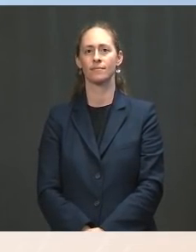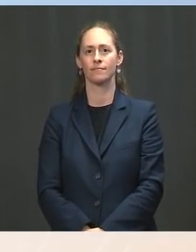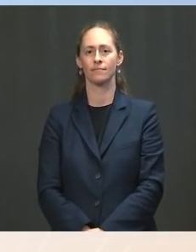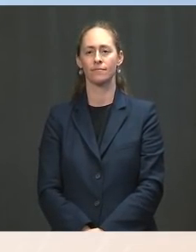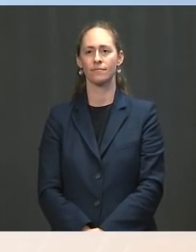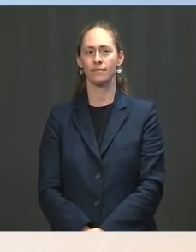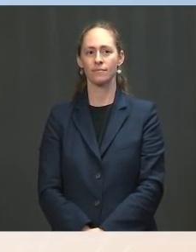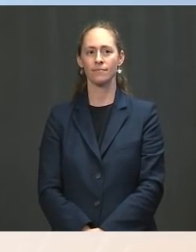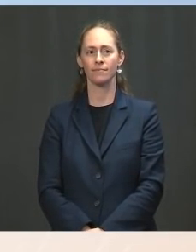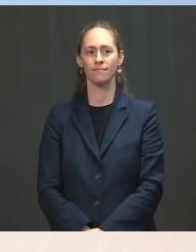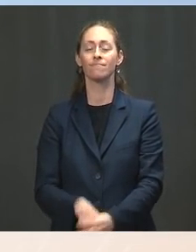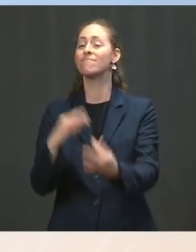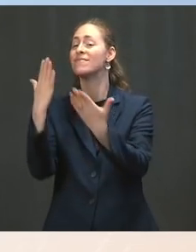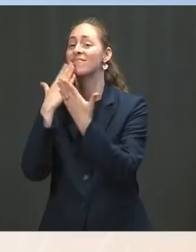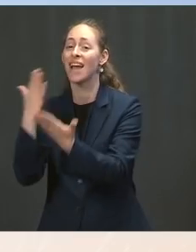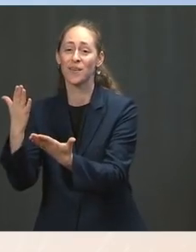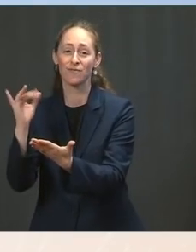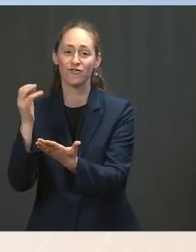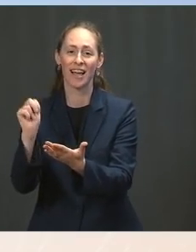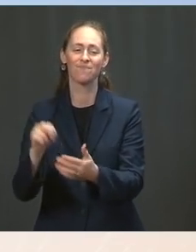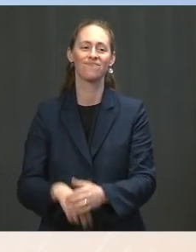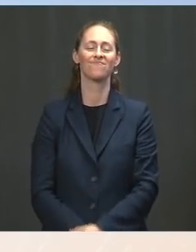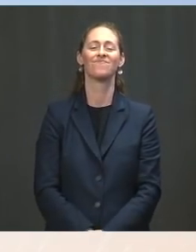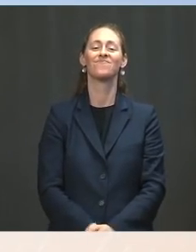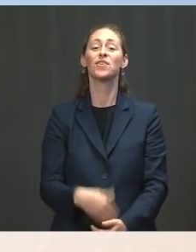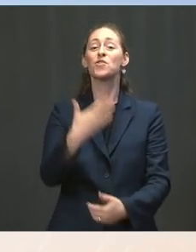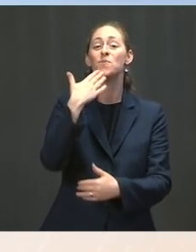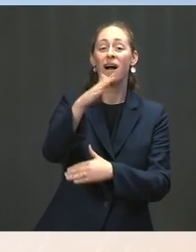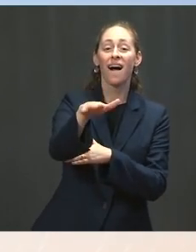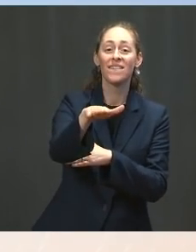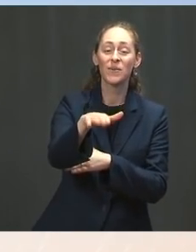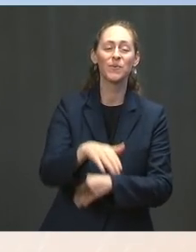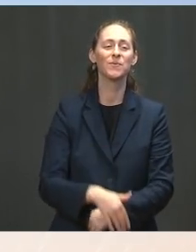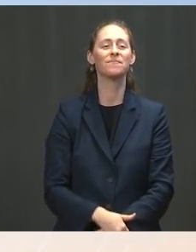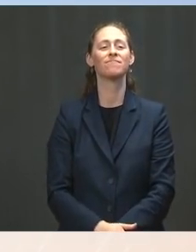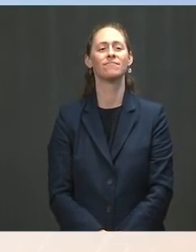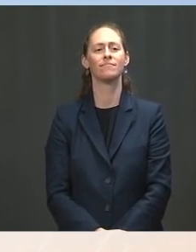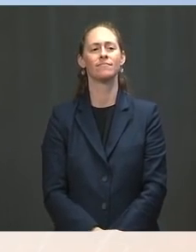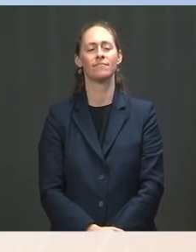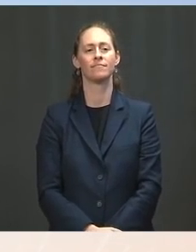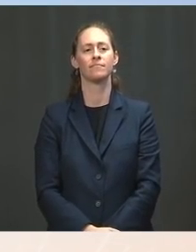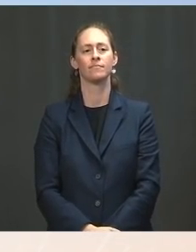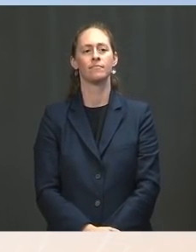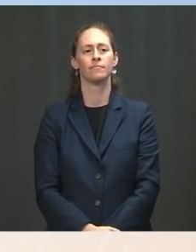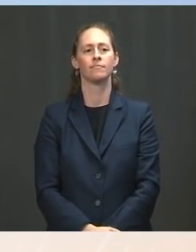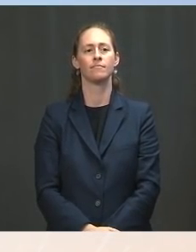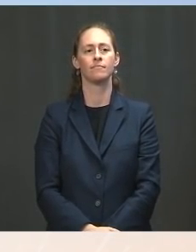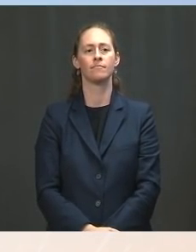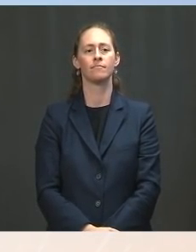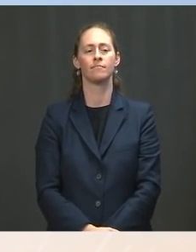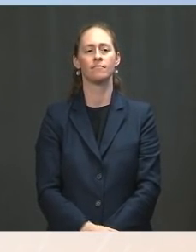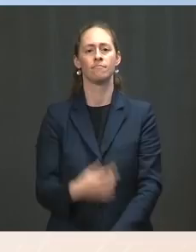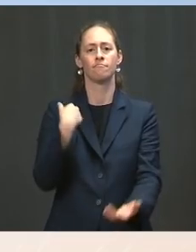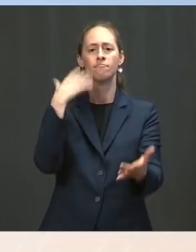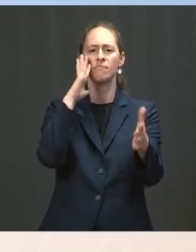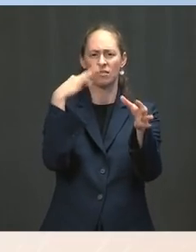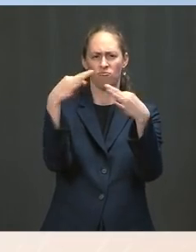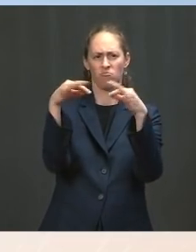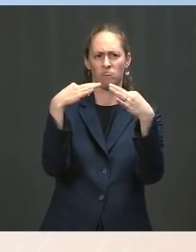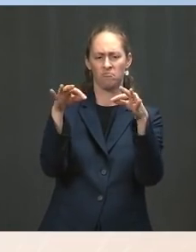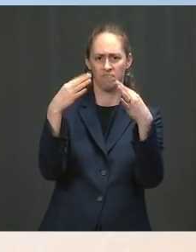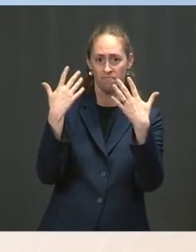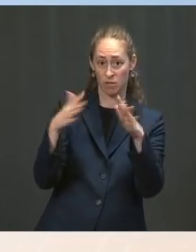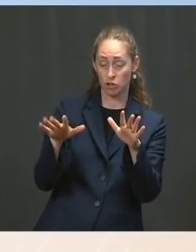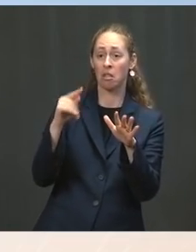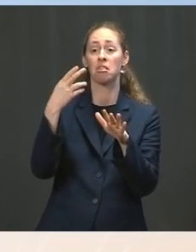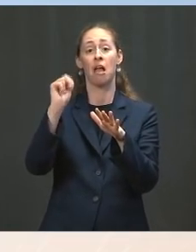Thanks, Jen. Good afternoon, everyone. I'll make some comments, and then, as Jen said, I'm happy to take your questions. I want to start once again